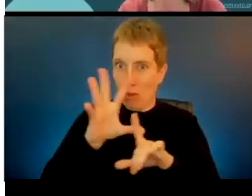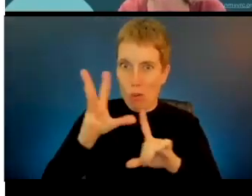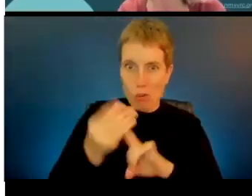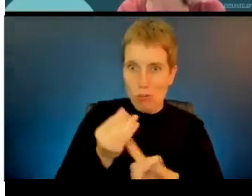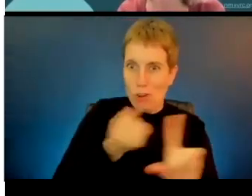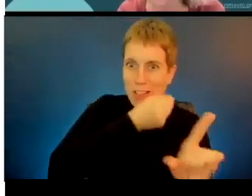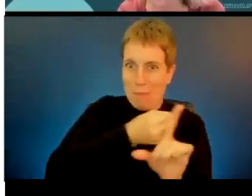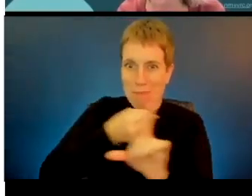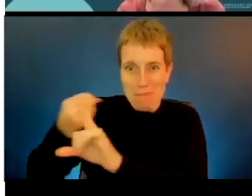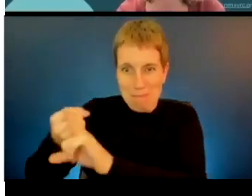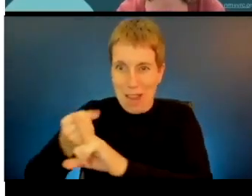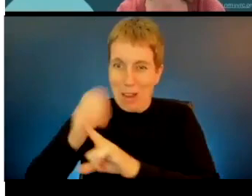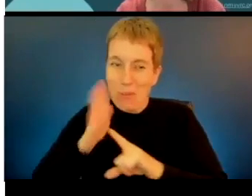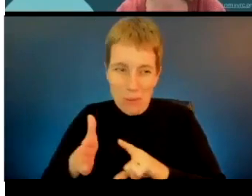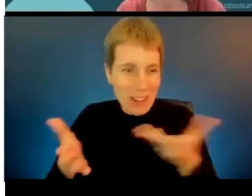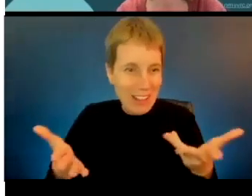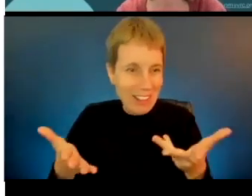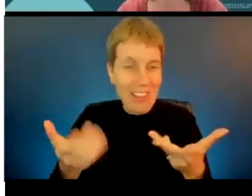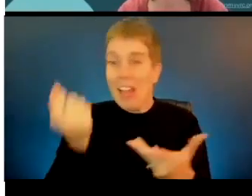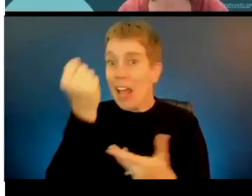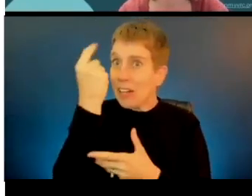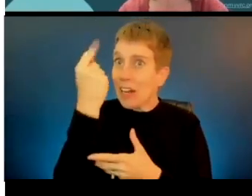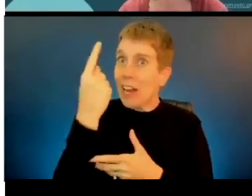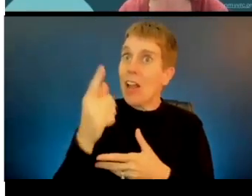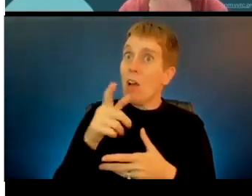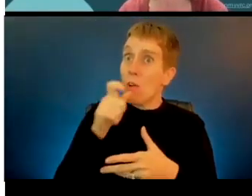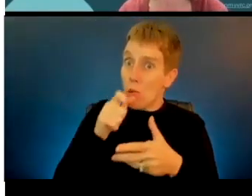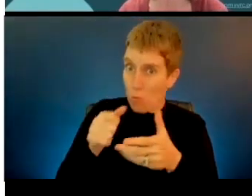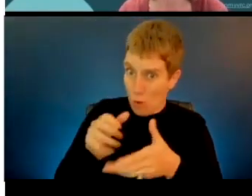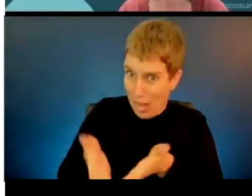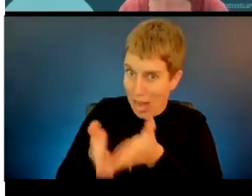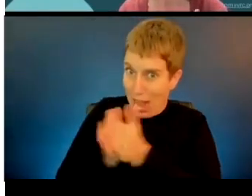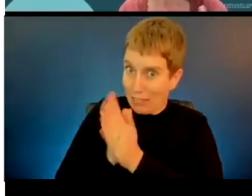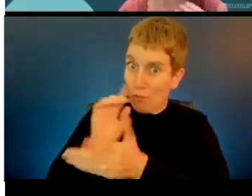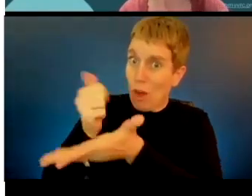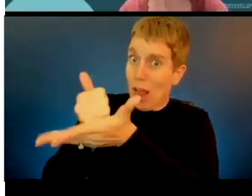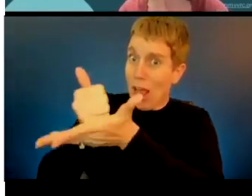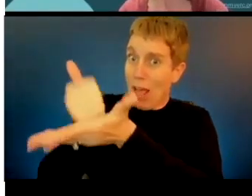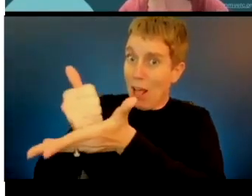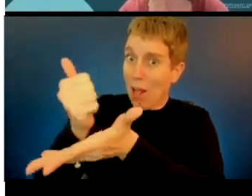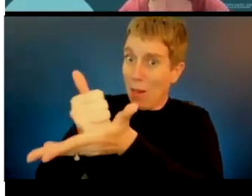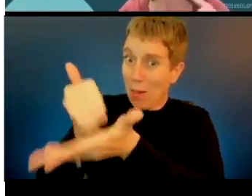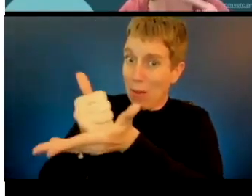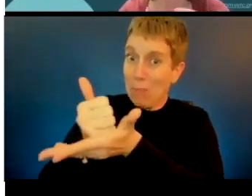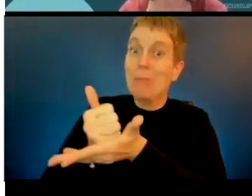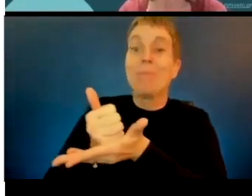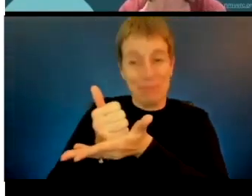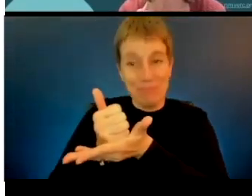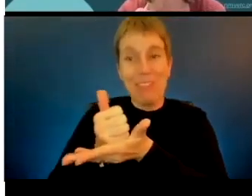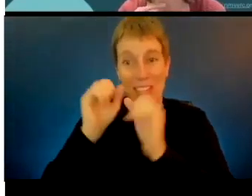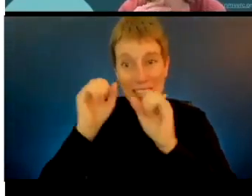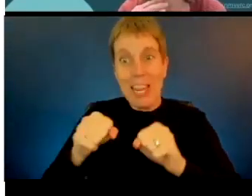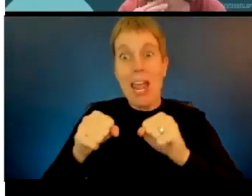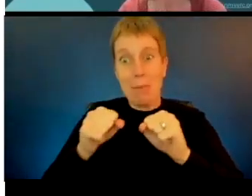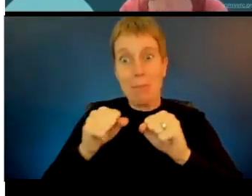perspectives on seeking help depending on someone's cultural background. And I just want to go back that the idea of how